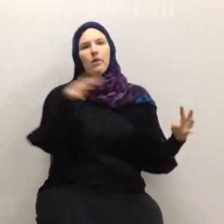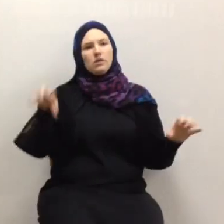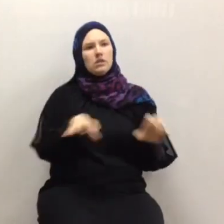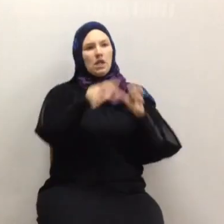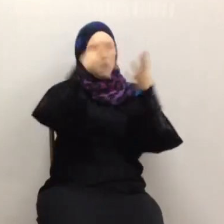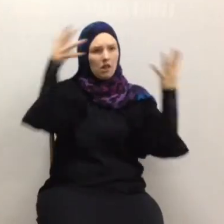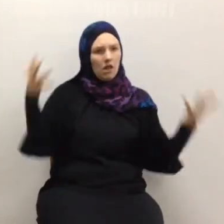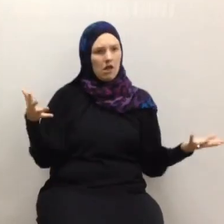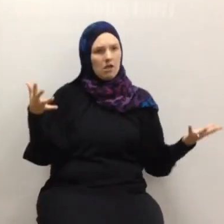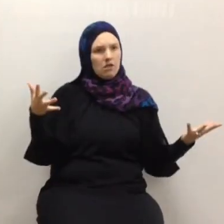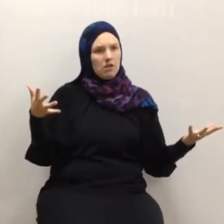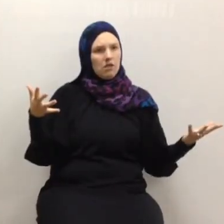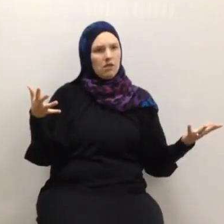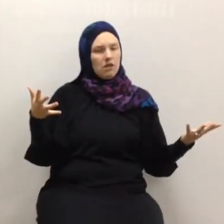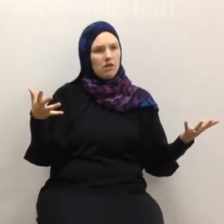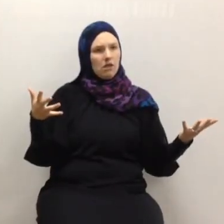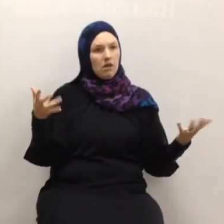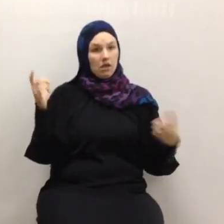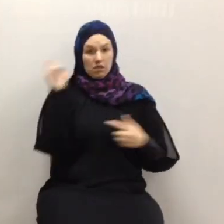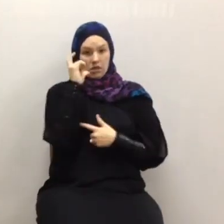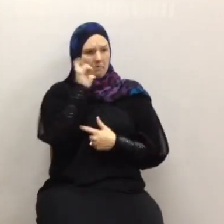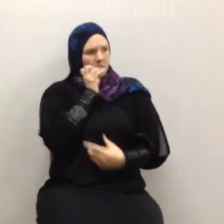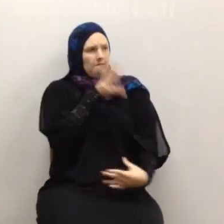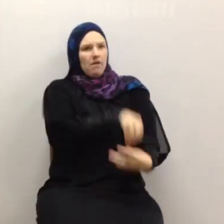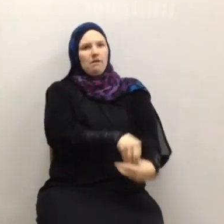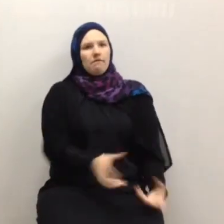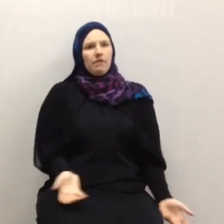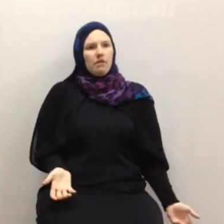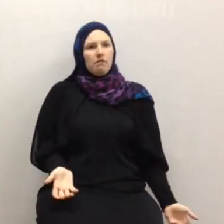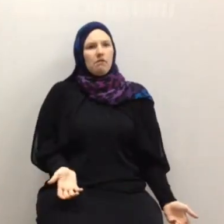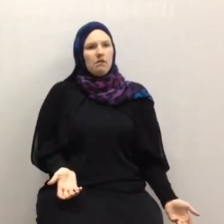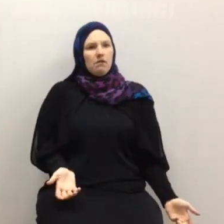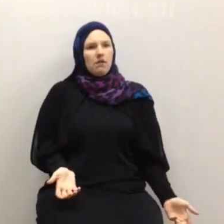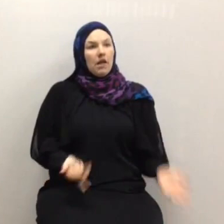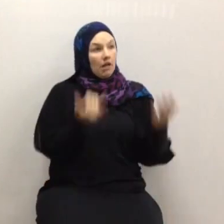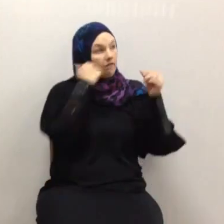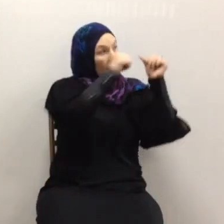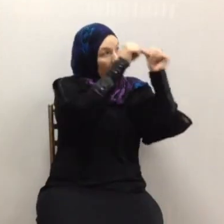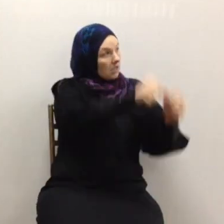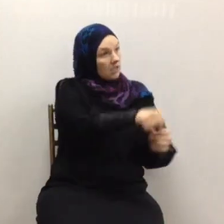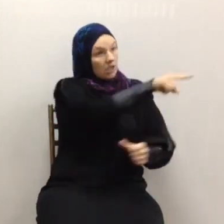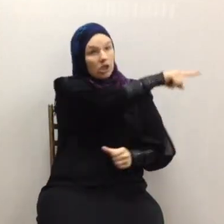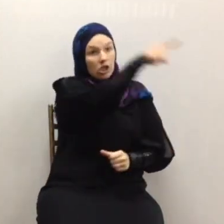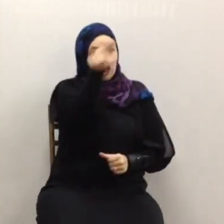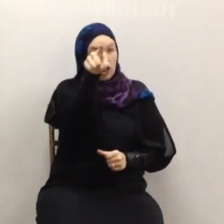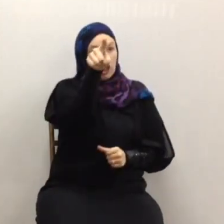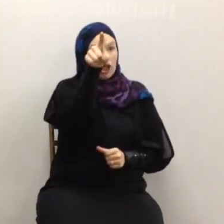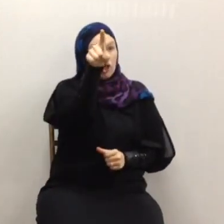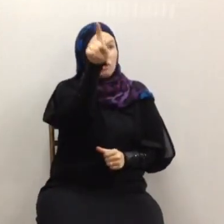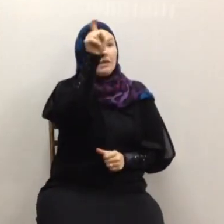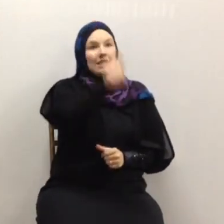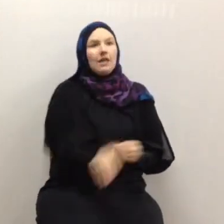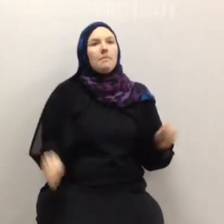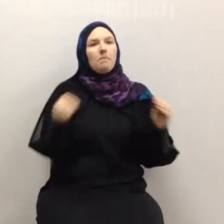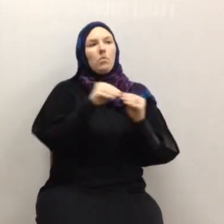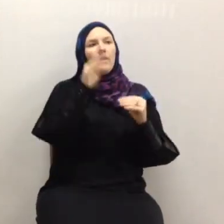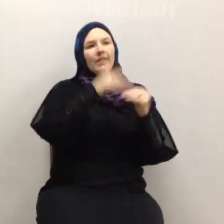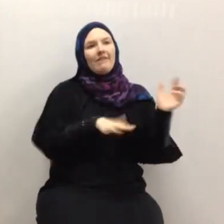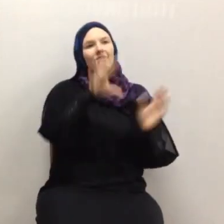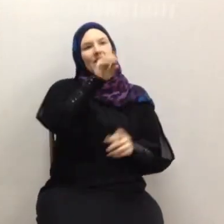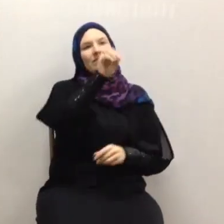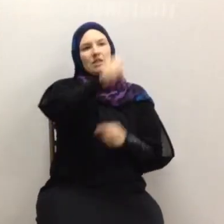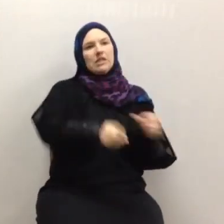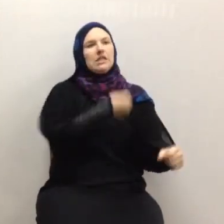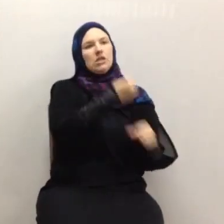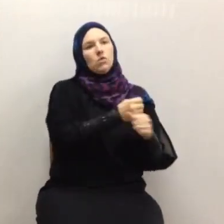Islam, if they continue to do this, they will need more than 50 years or more to